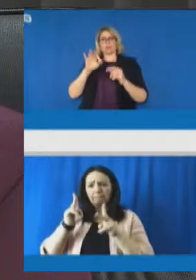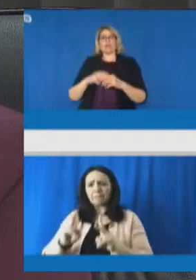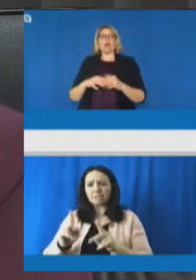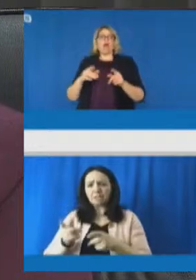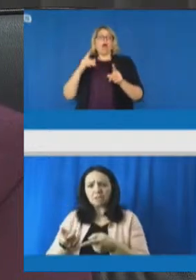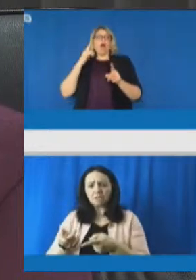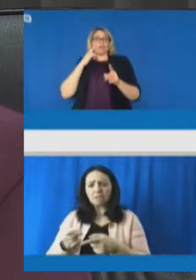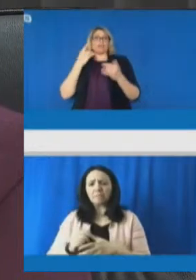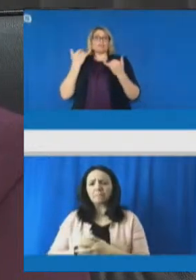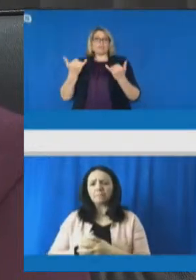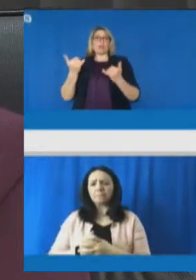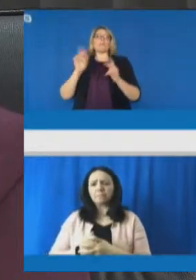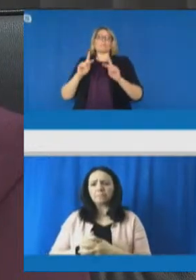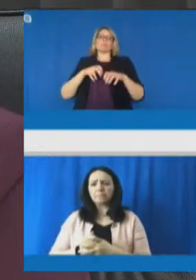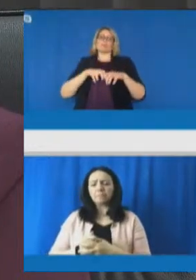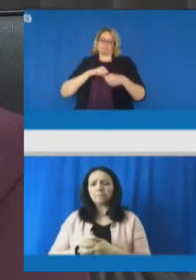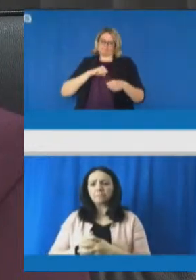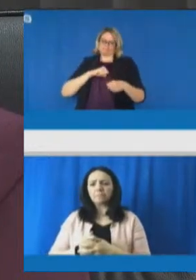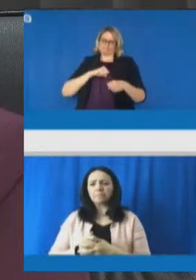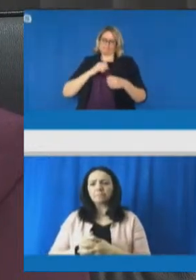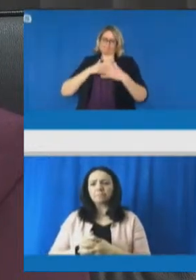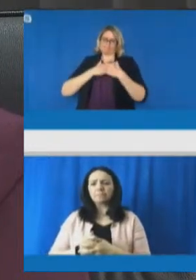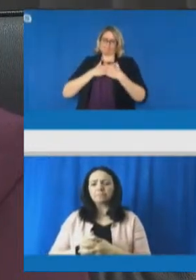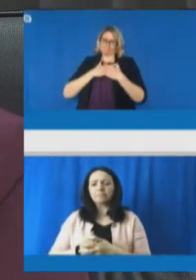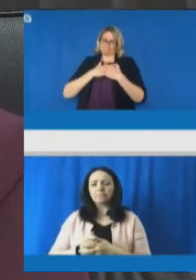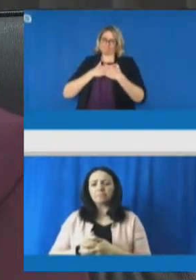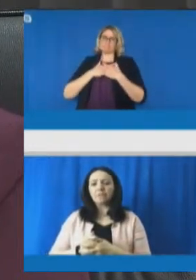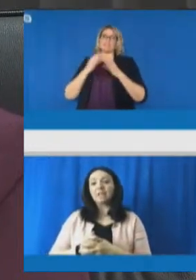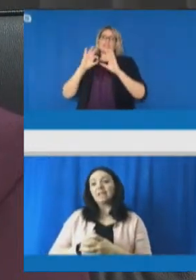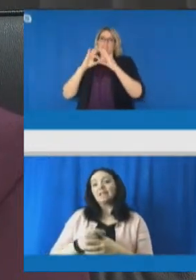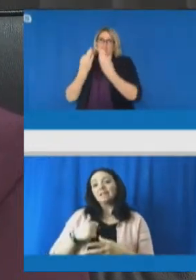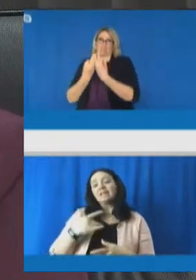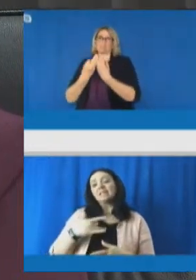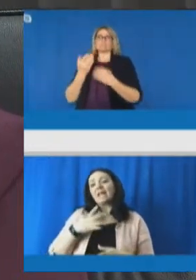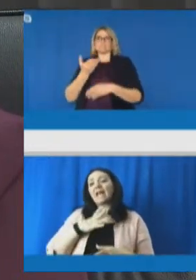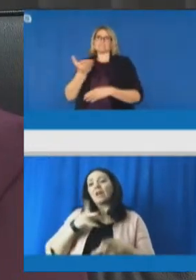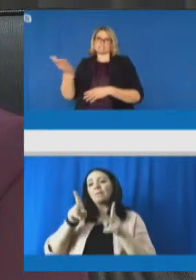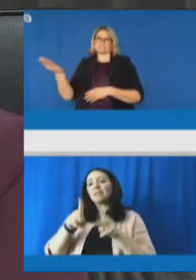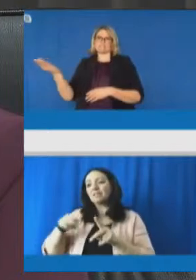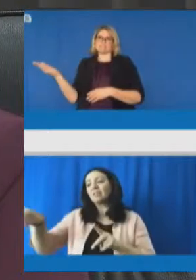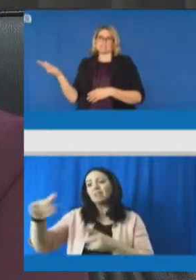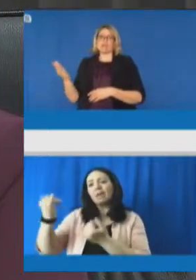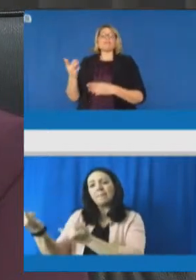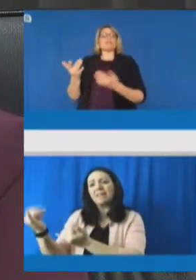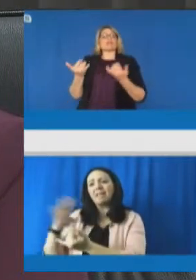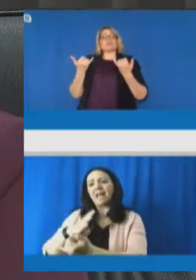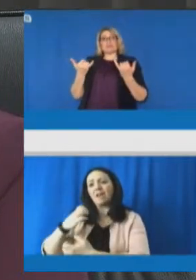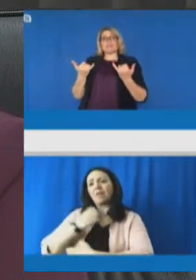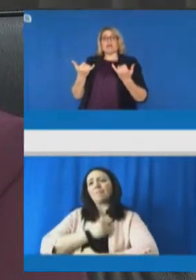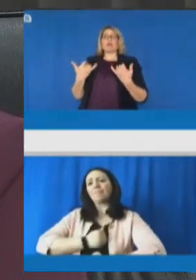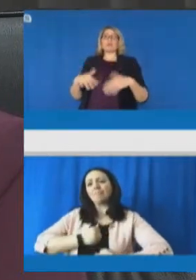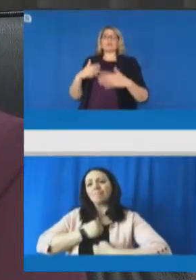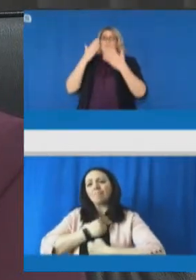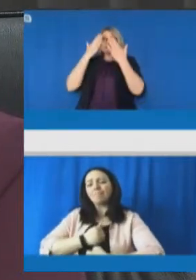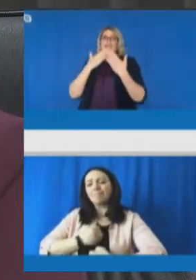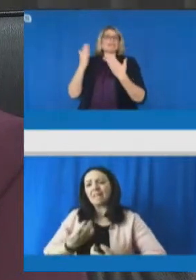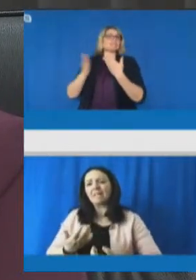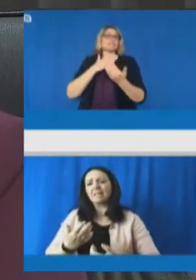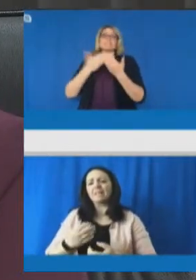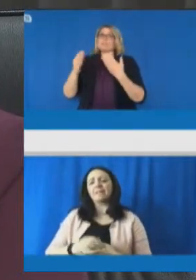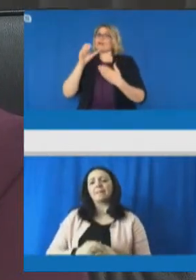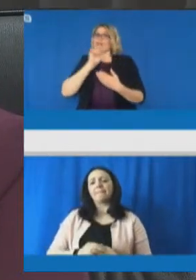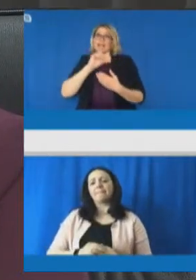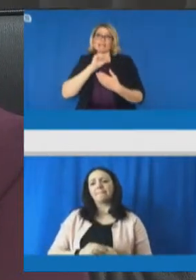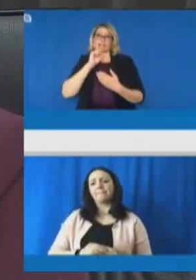your age and the more comorbid conditions that you have, the higher your likelihood of bad outcomes, poor outcomes in